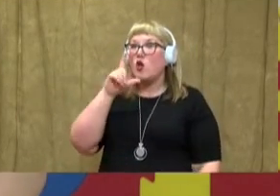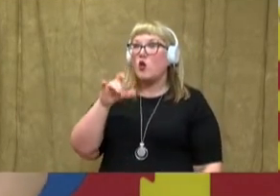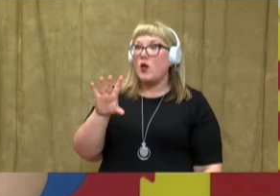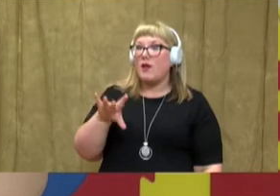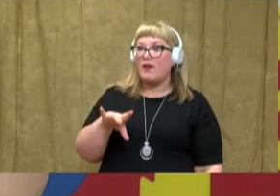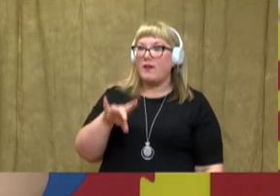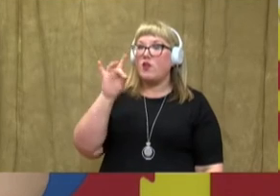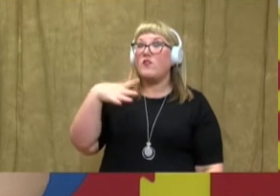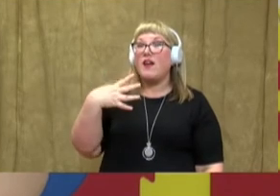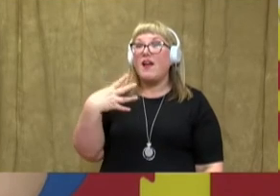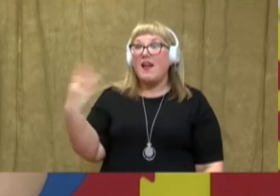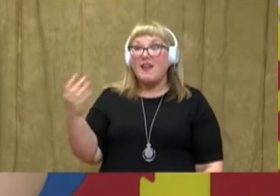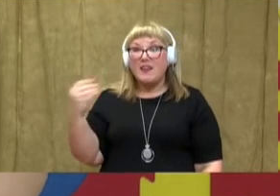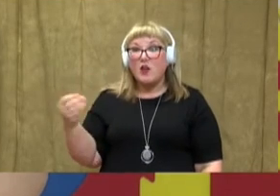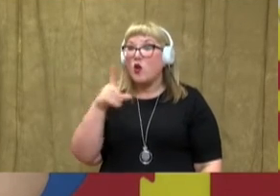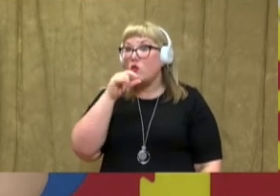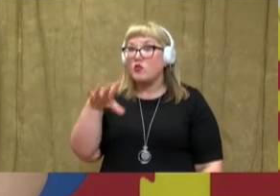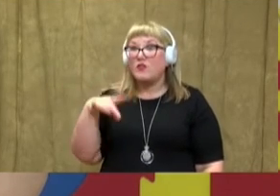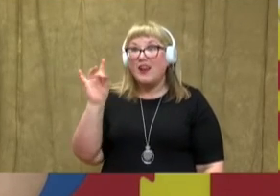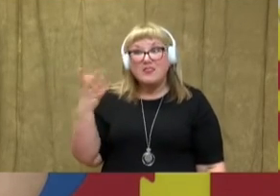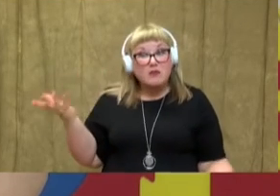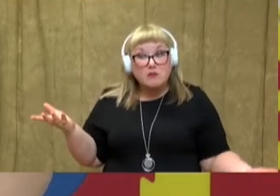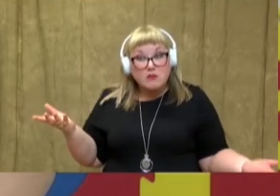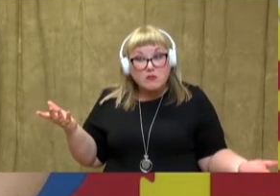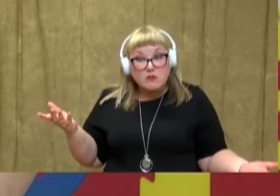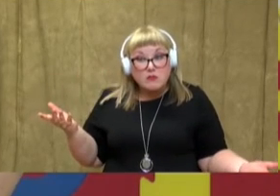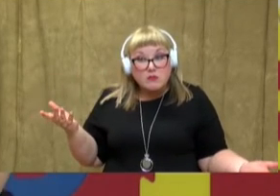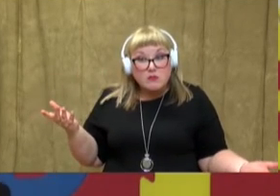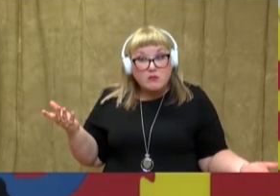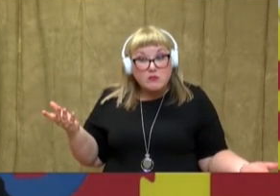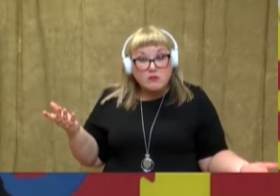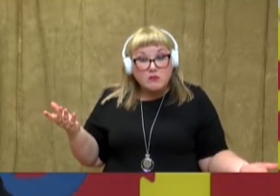find outside? Who did you find?